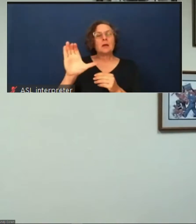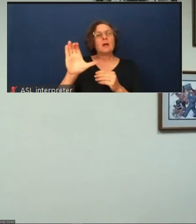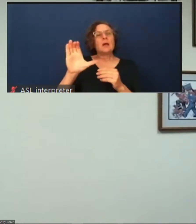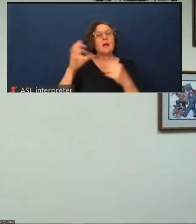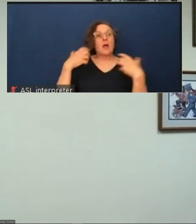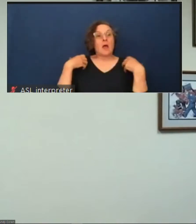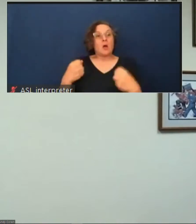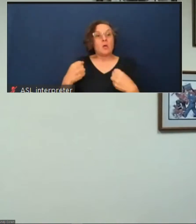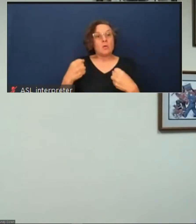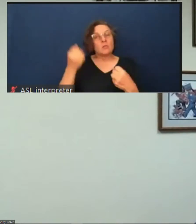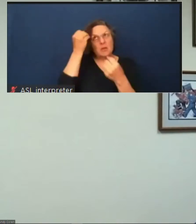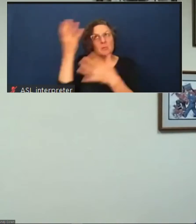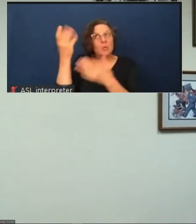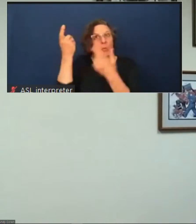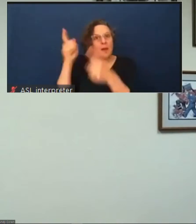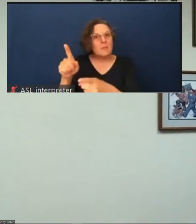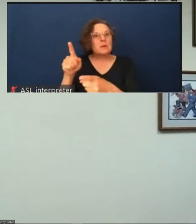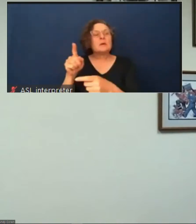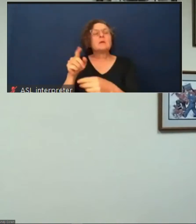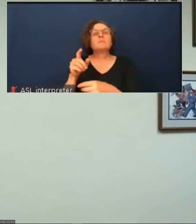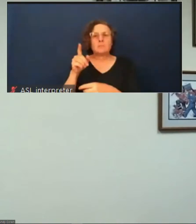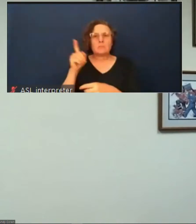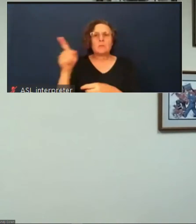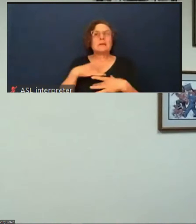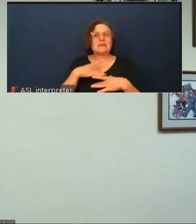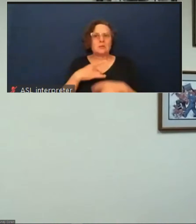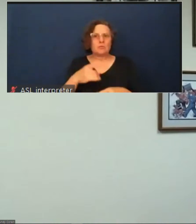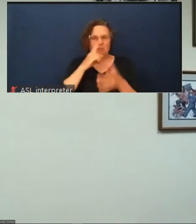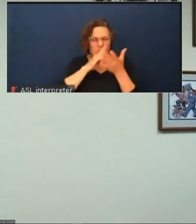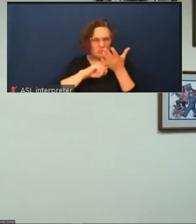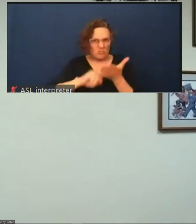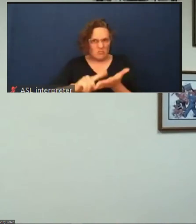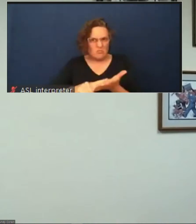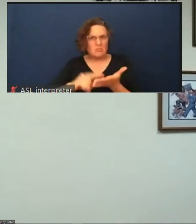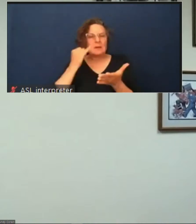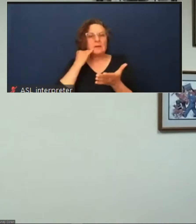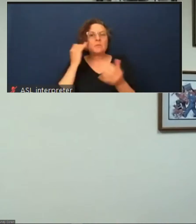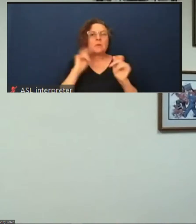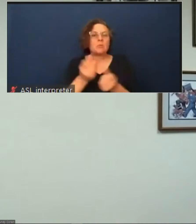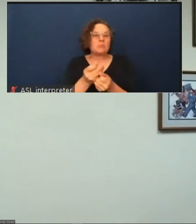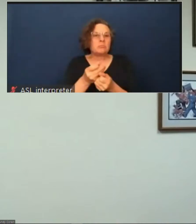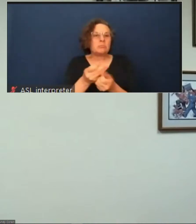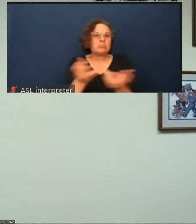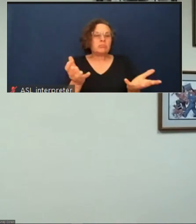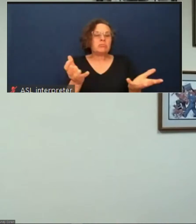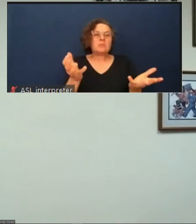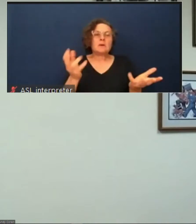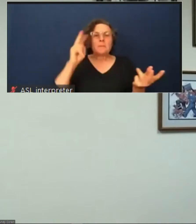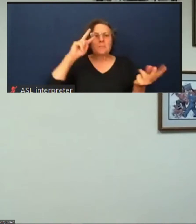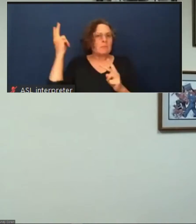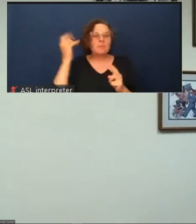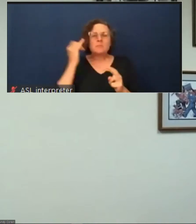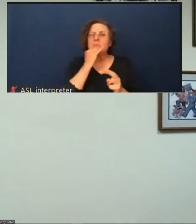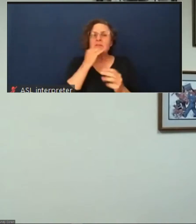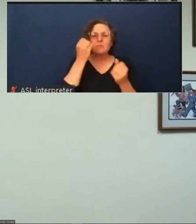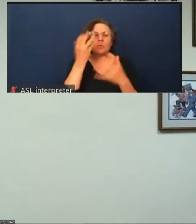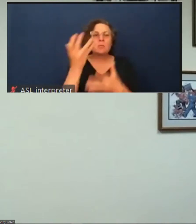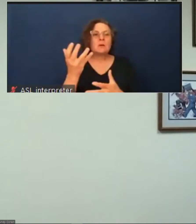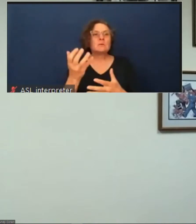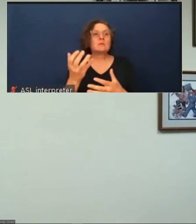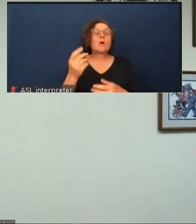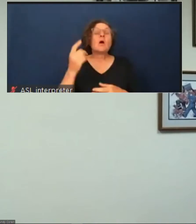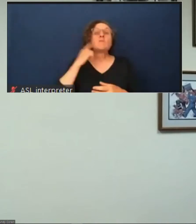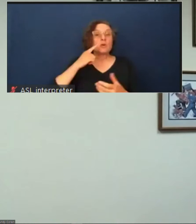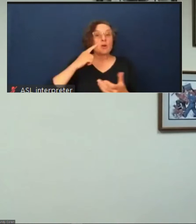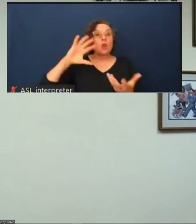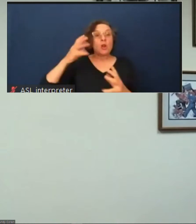this clearly was. And I had other reports of the same leaflet, it sounds like, in laundromats and so on and so forth.